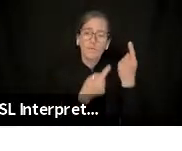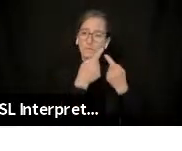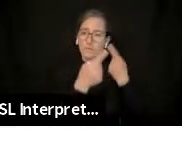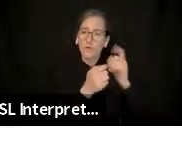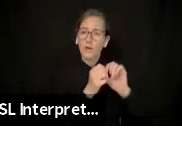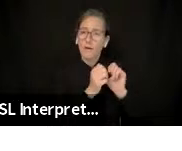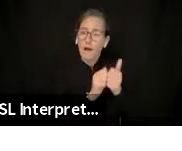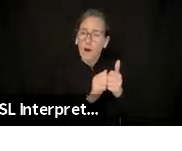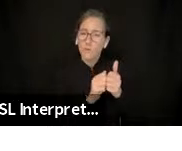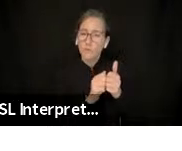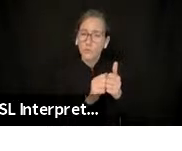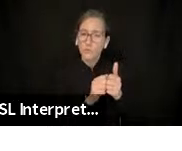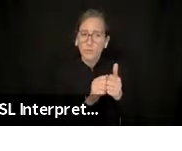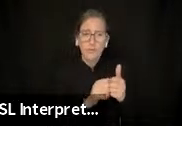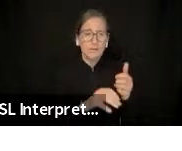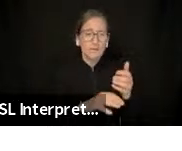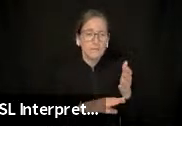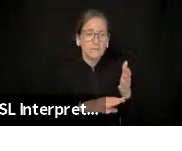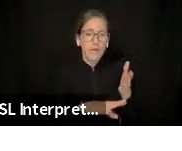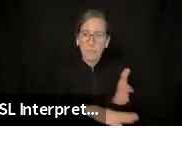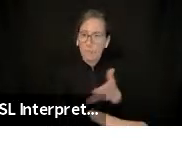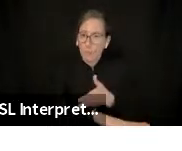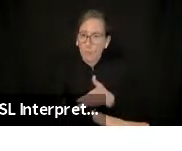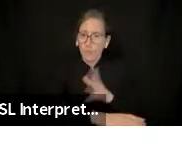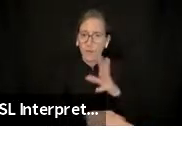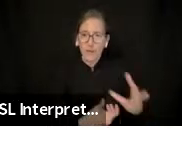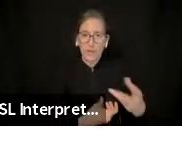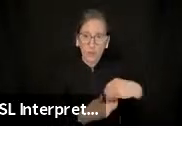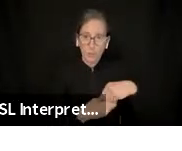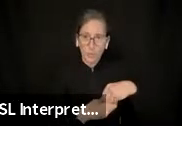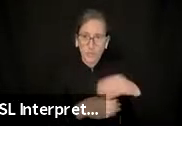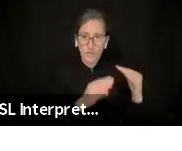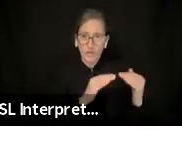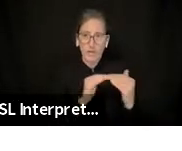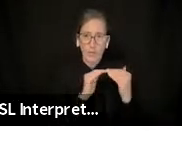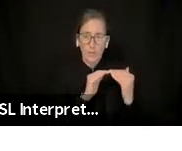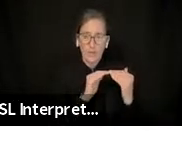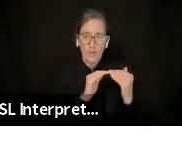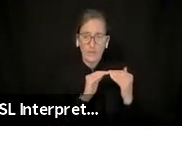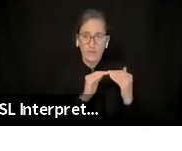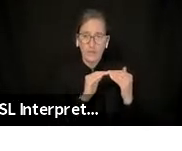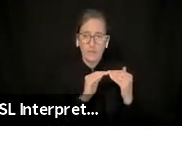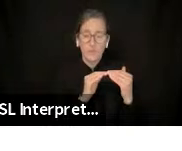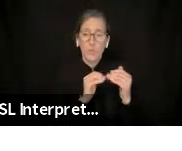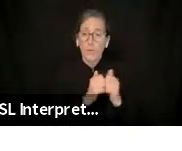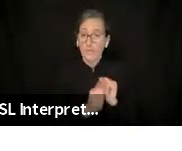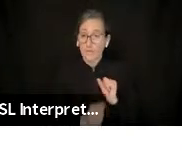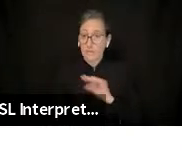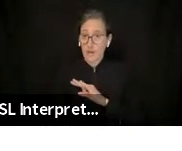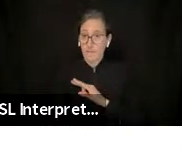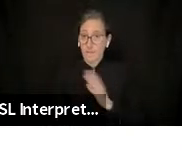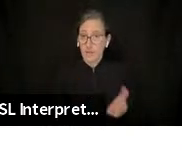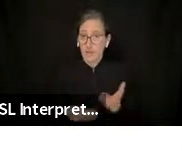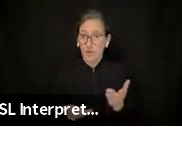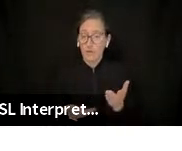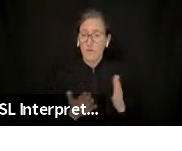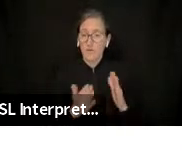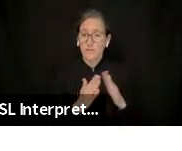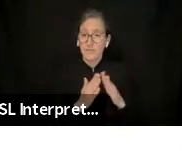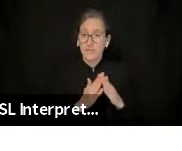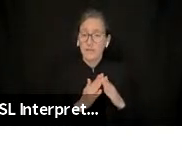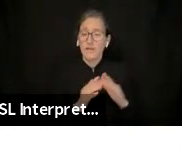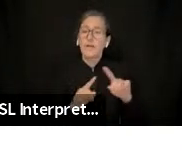focus on inclusion and equity internally at the staff, with the staff at the City of Bend. But more externally,